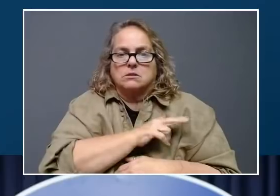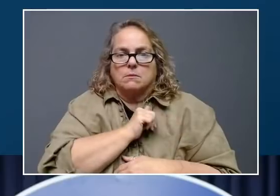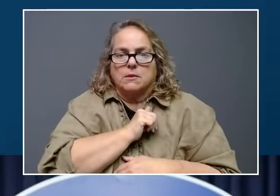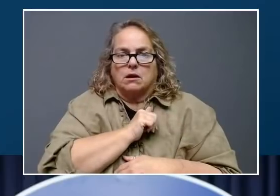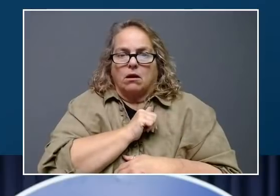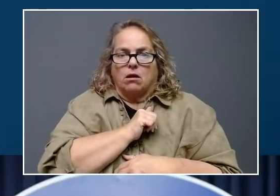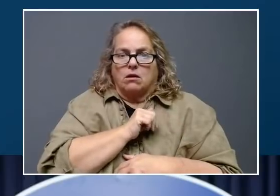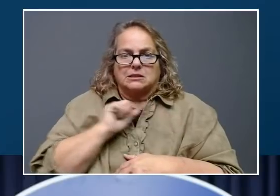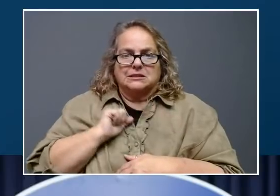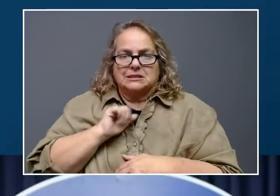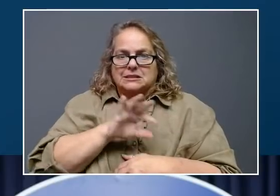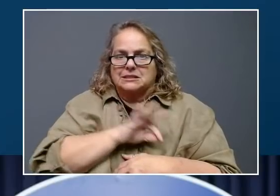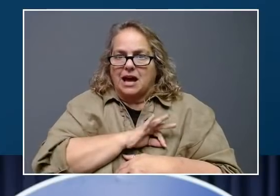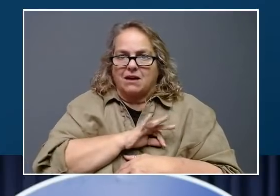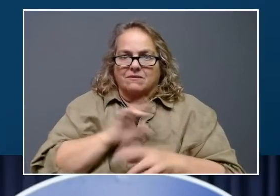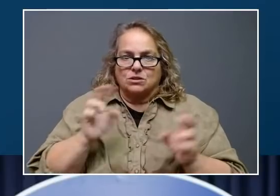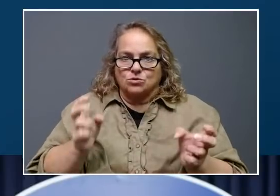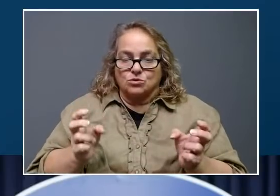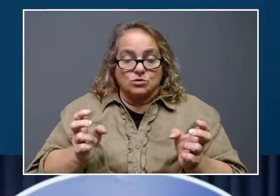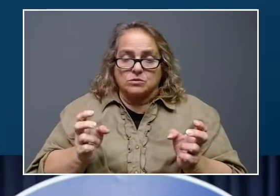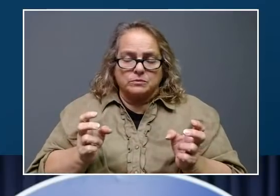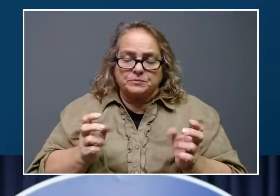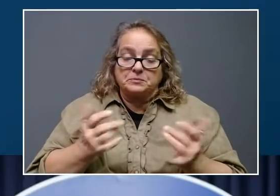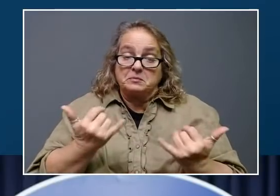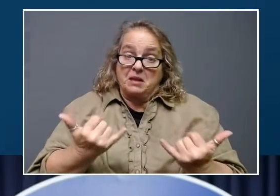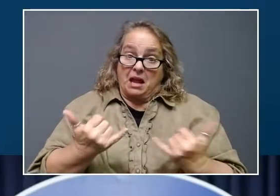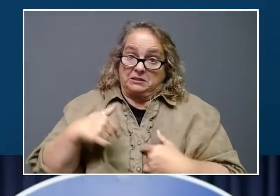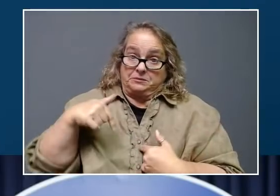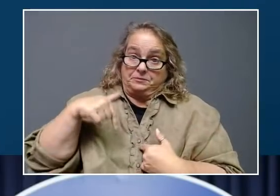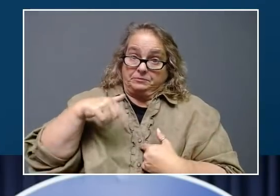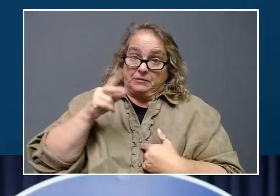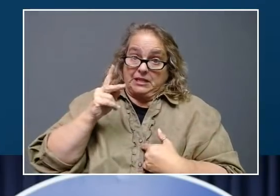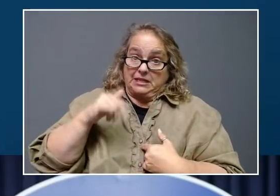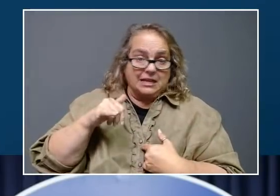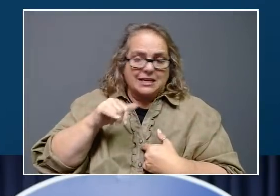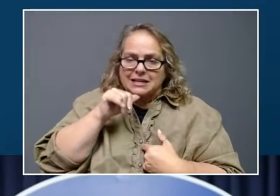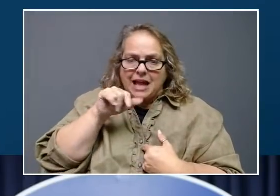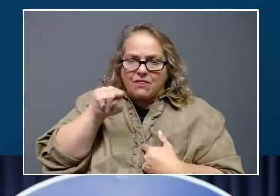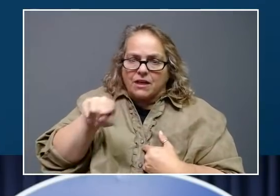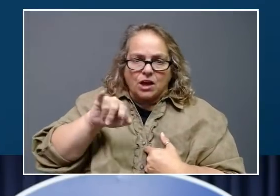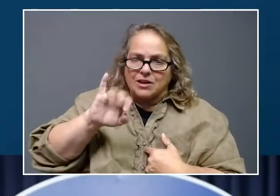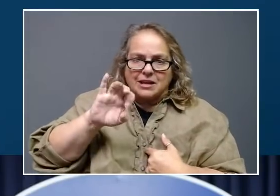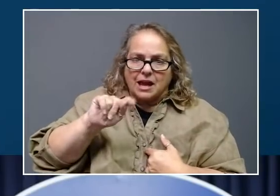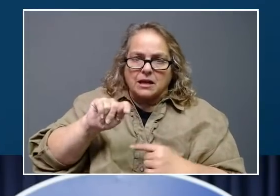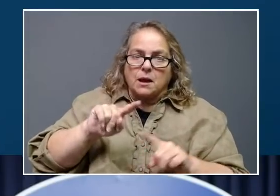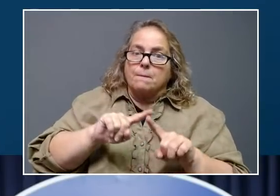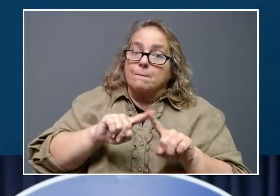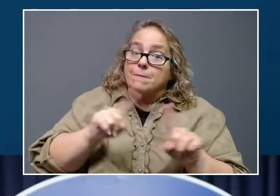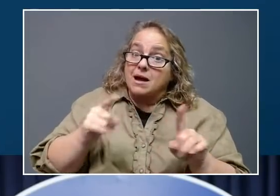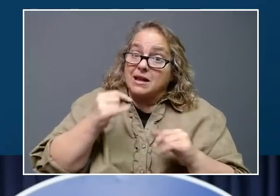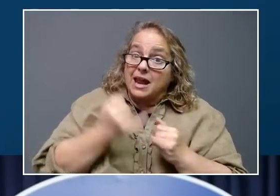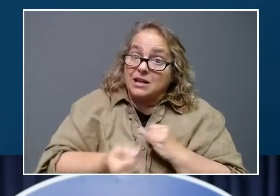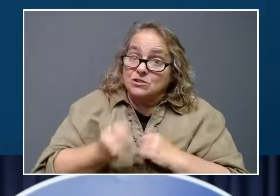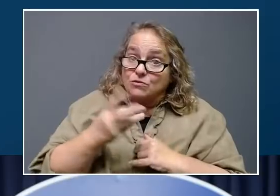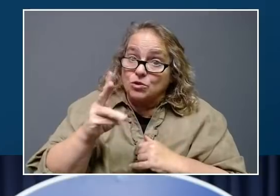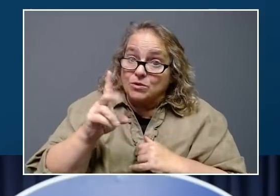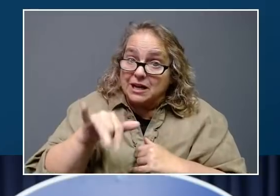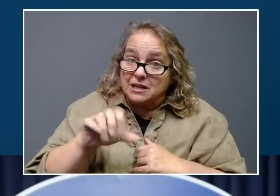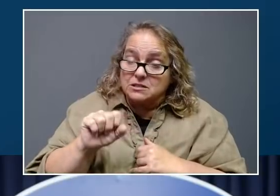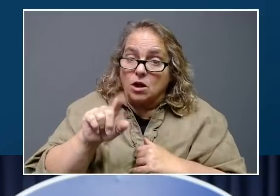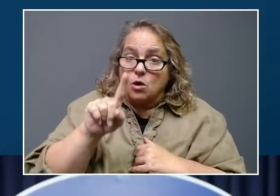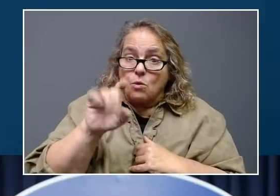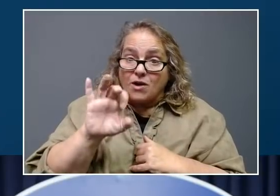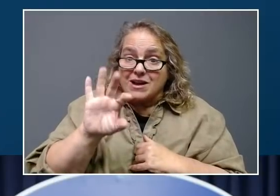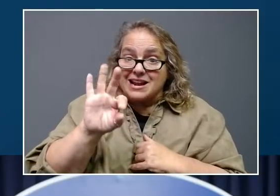aren't there yet, but folks, over the last 3 days, we're reporting 198 new deaths